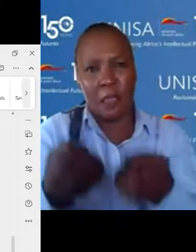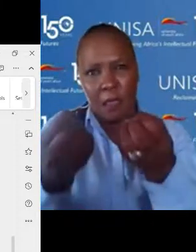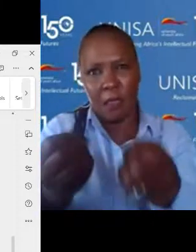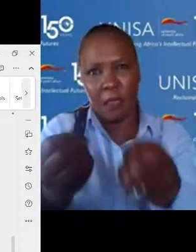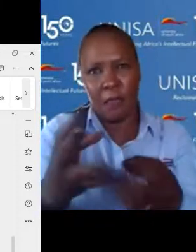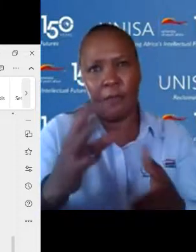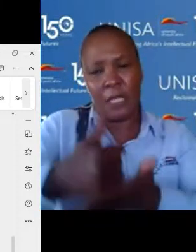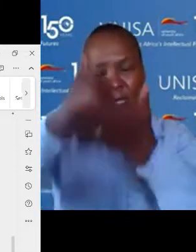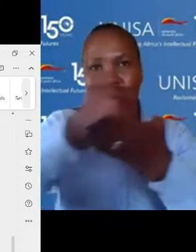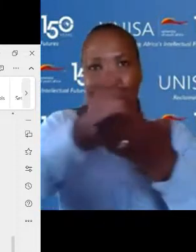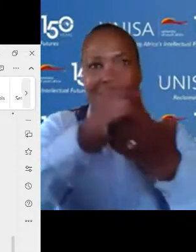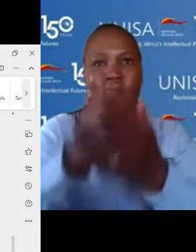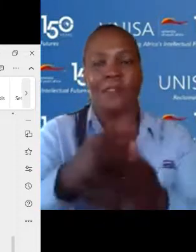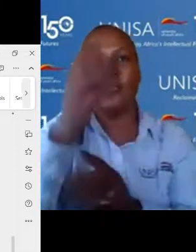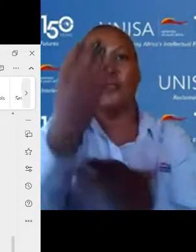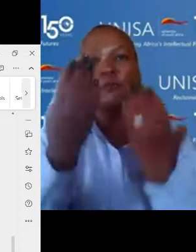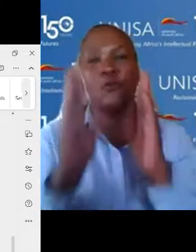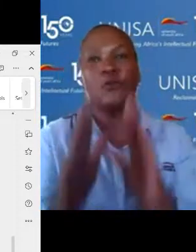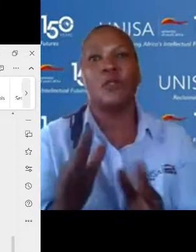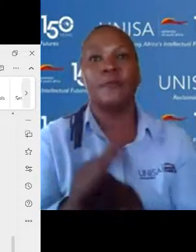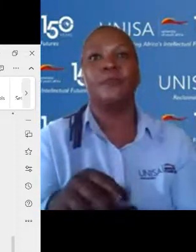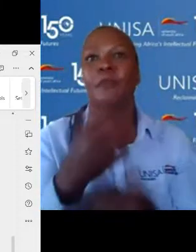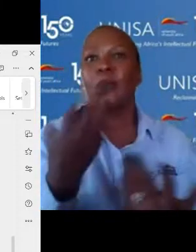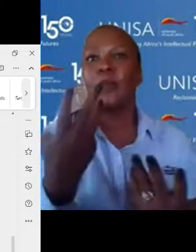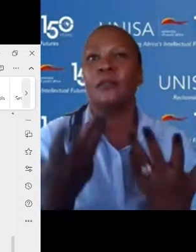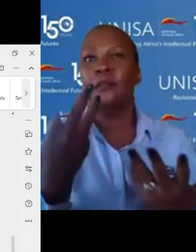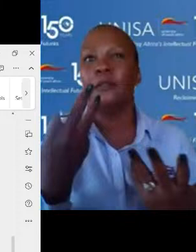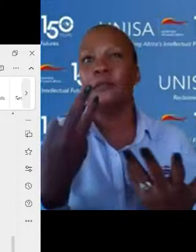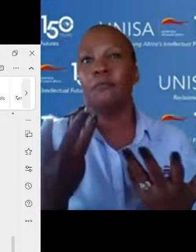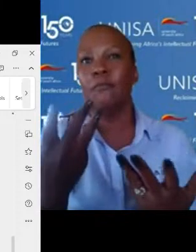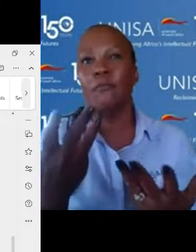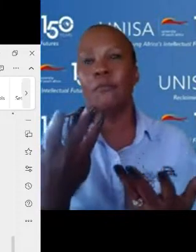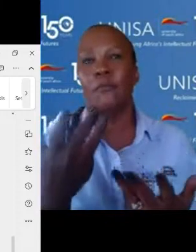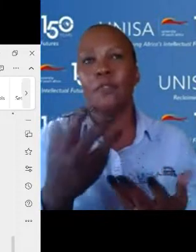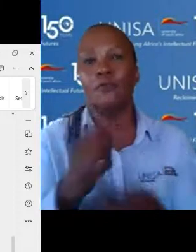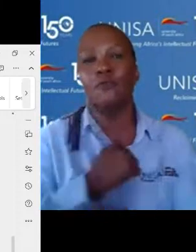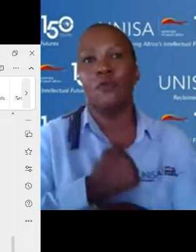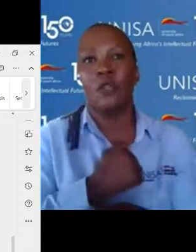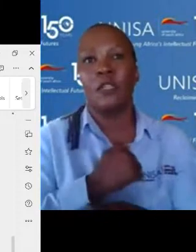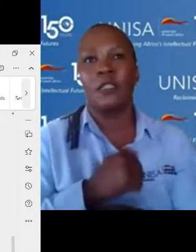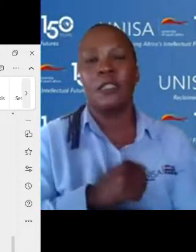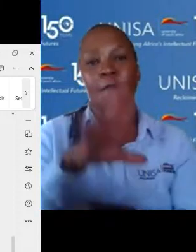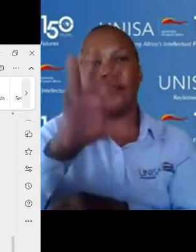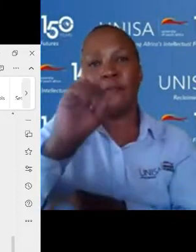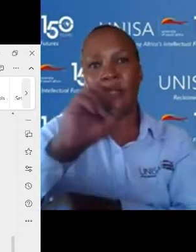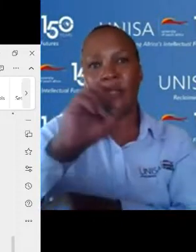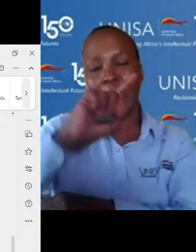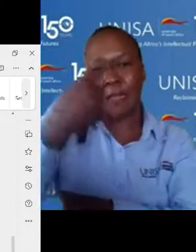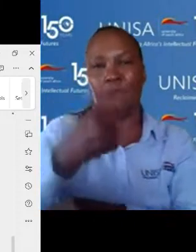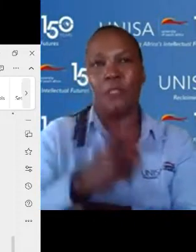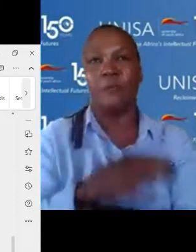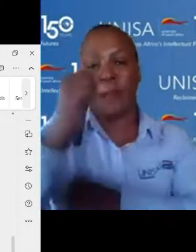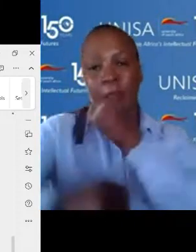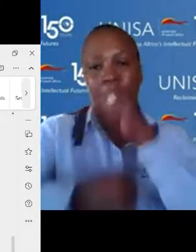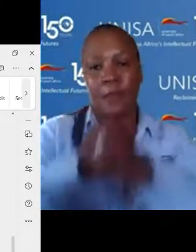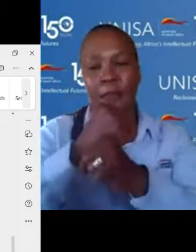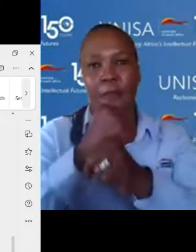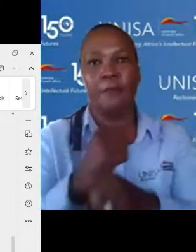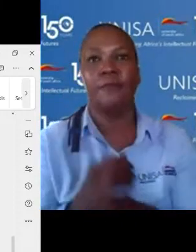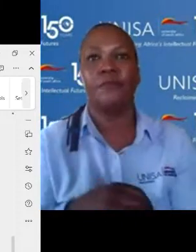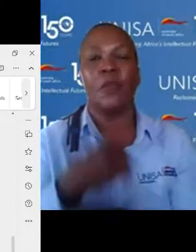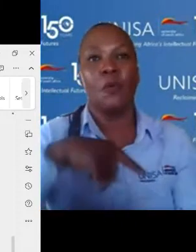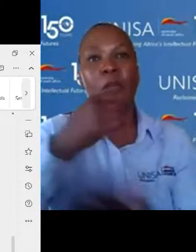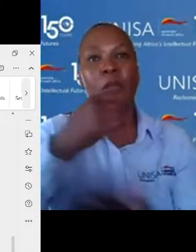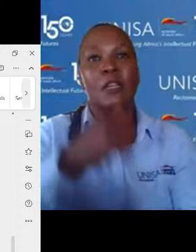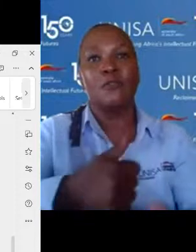It is 50,000 per annum. We assist our